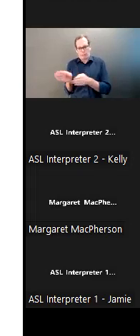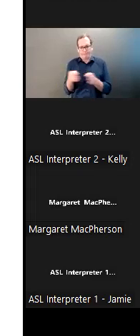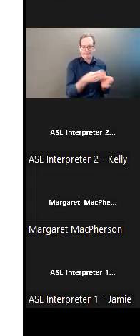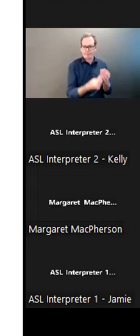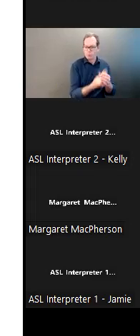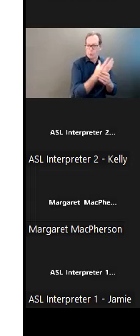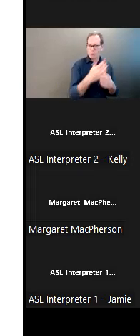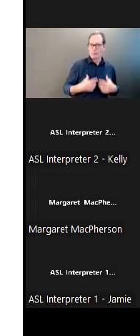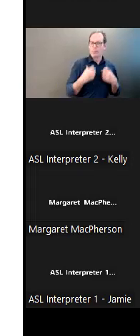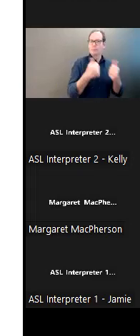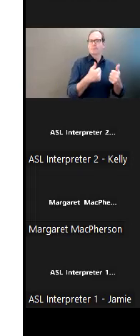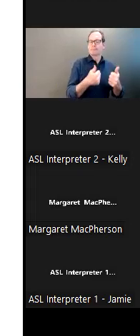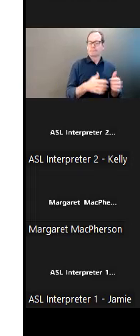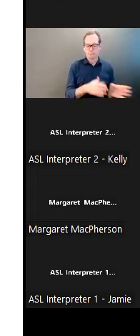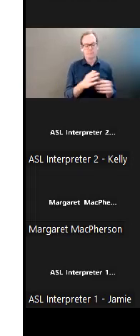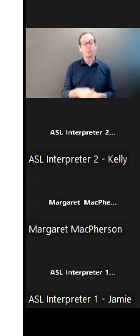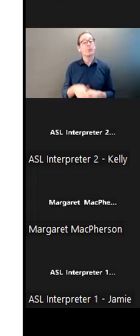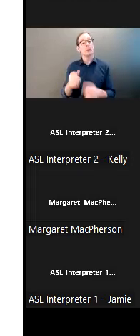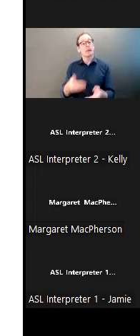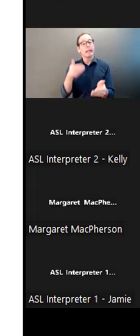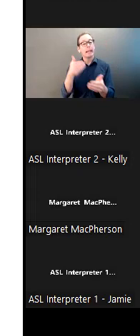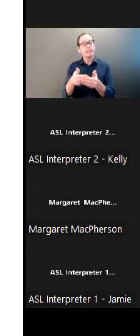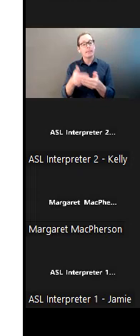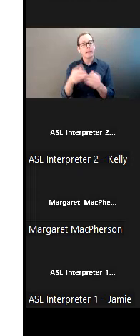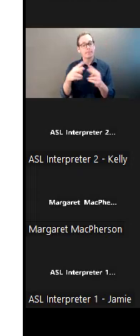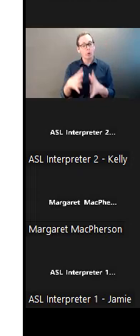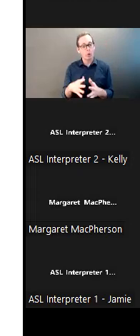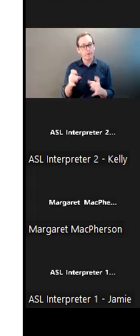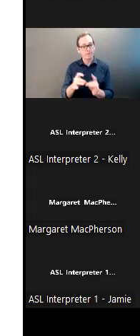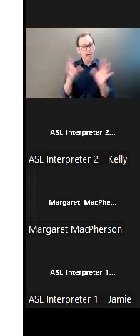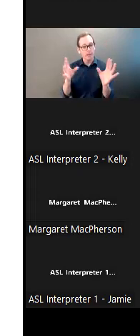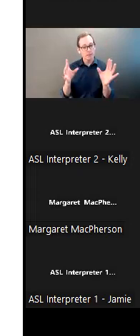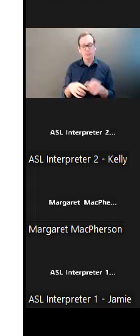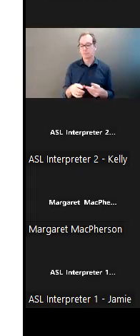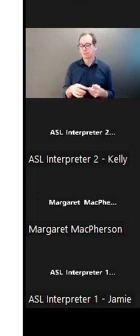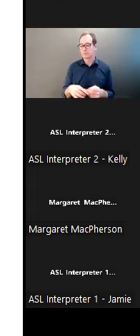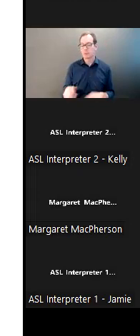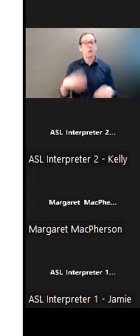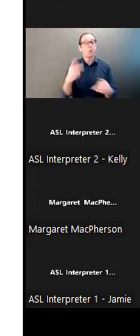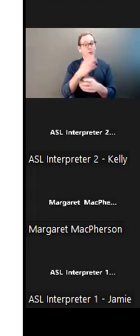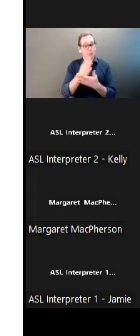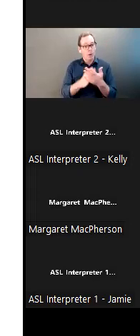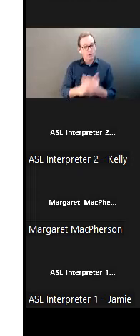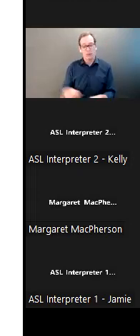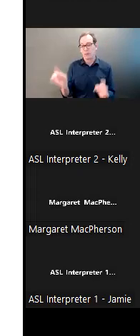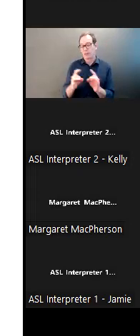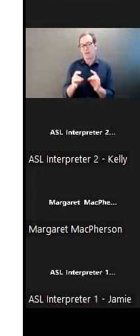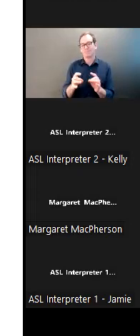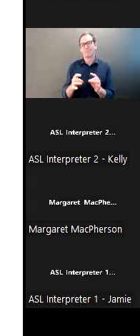including elder abuse and intimate partner violence, are violations of trust. And I think an important